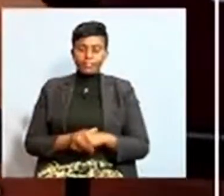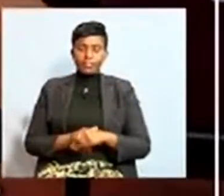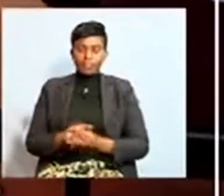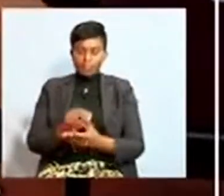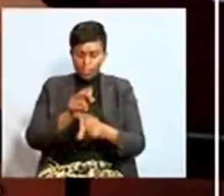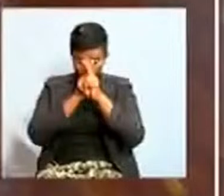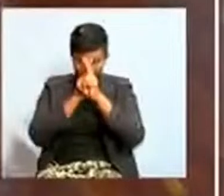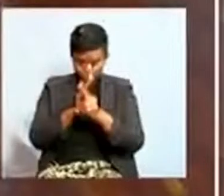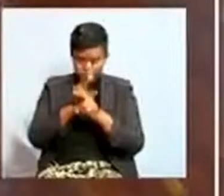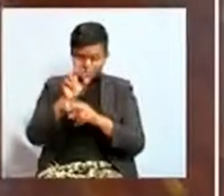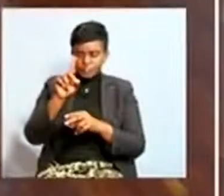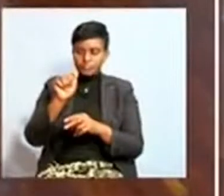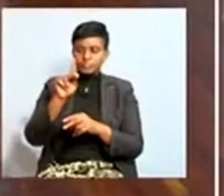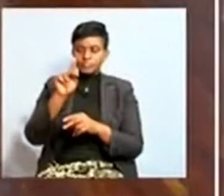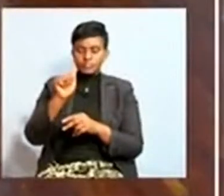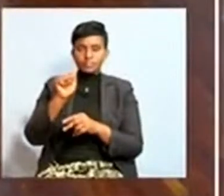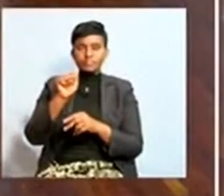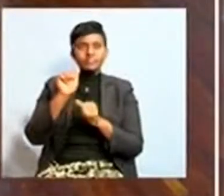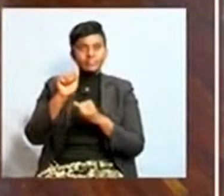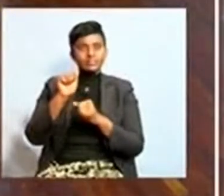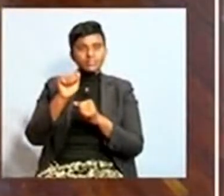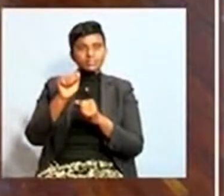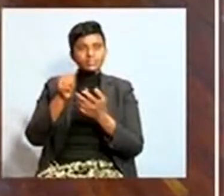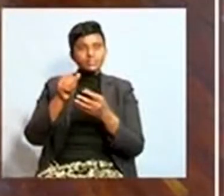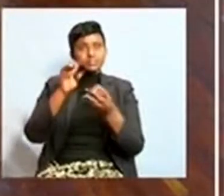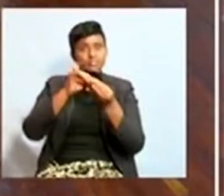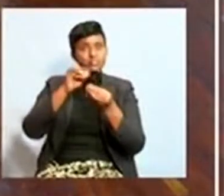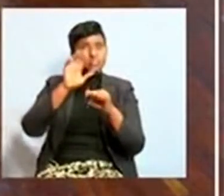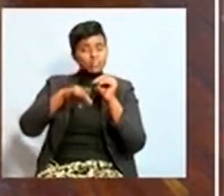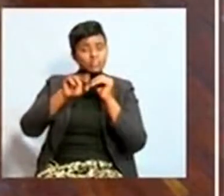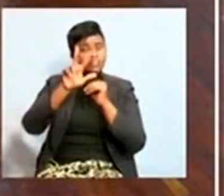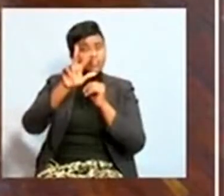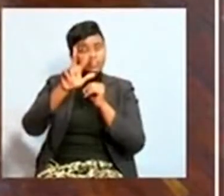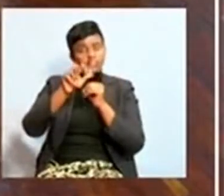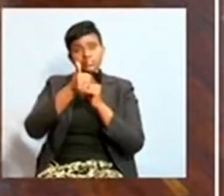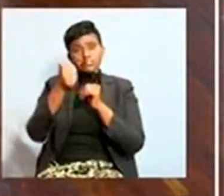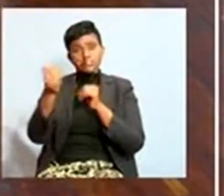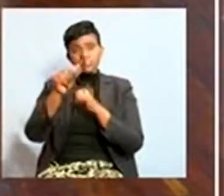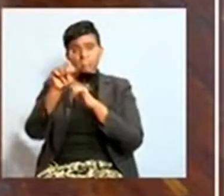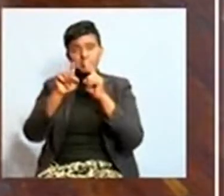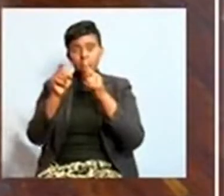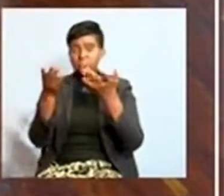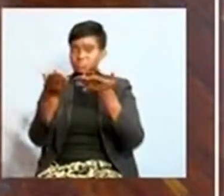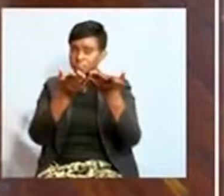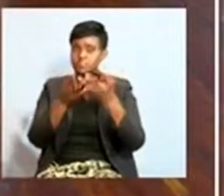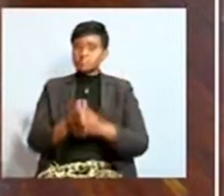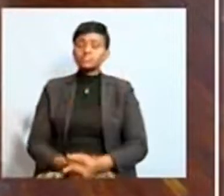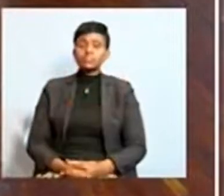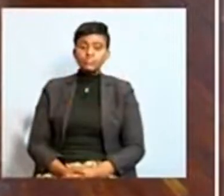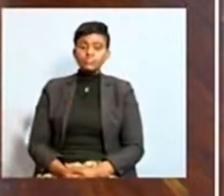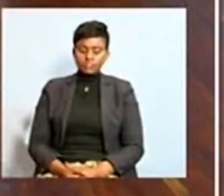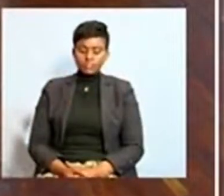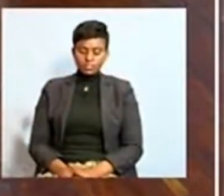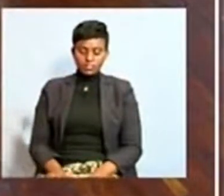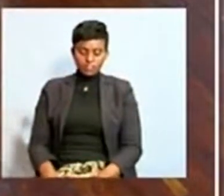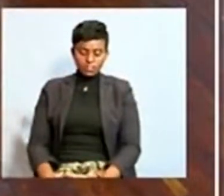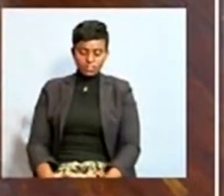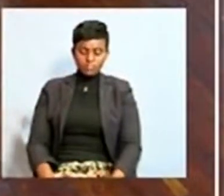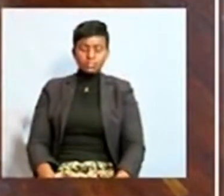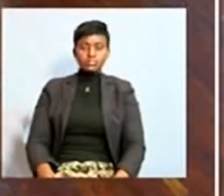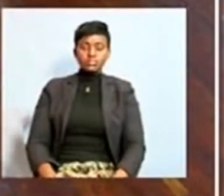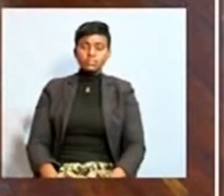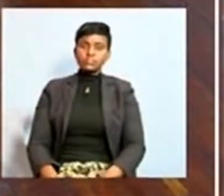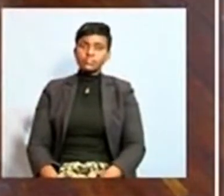Honorable Daka, we can take more than 3. Another question? Oh, yeah, sure. Okay, Honorable sure. Daka. Thank you, witness, for your